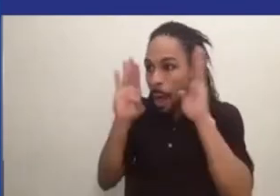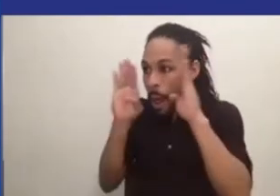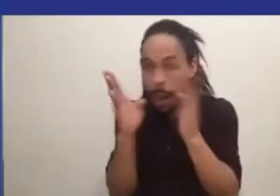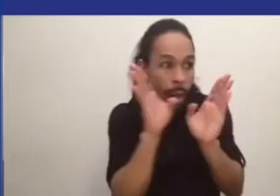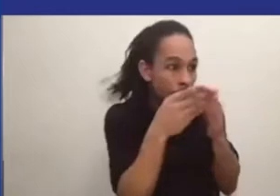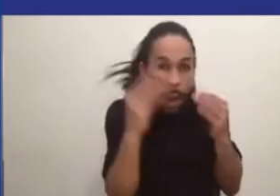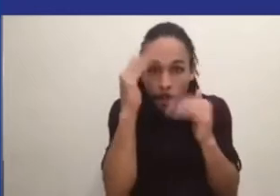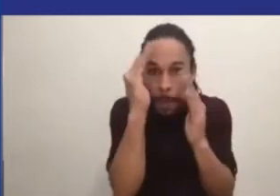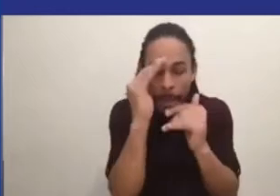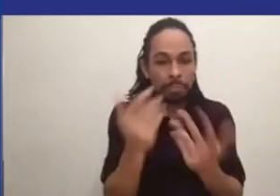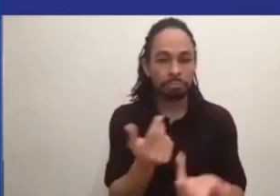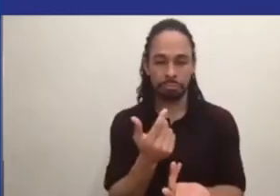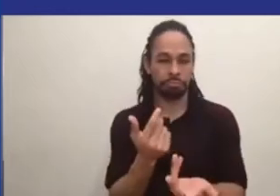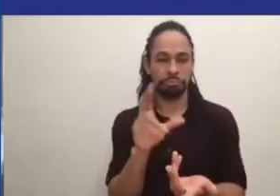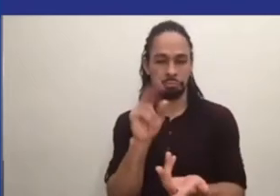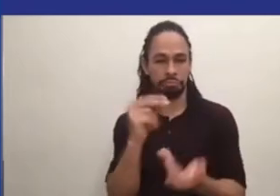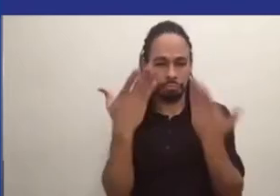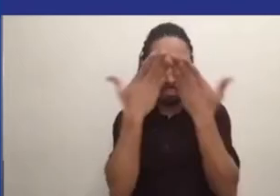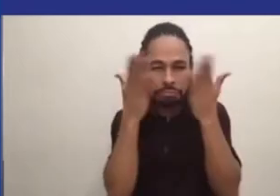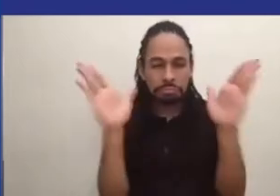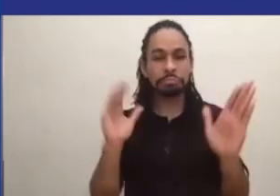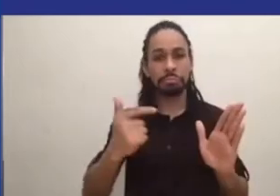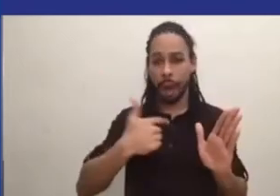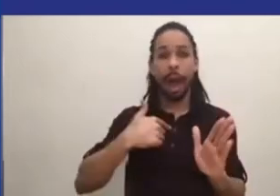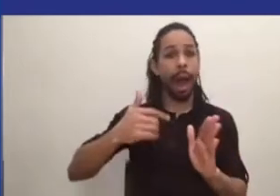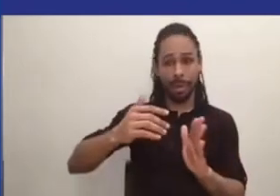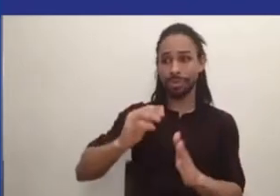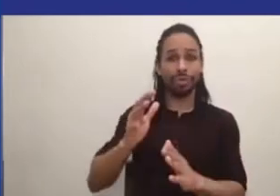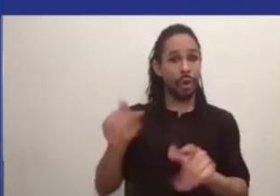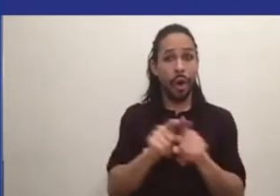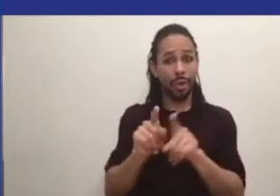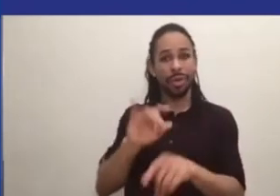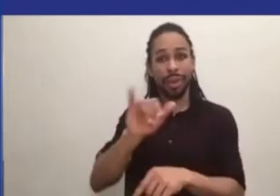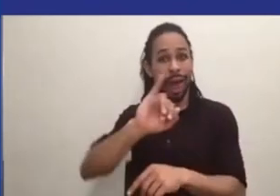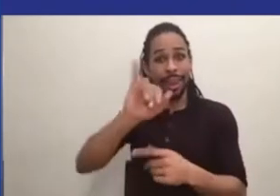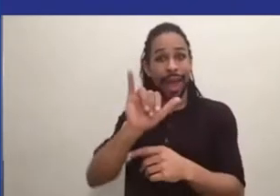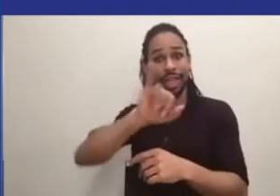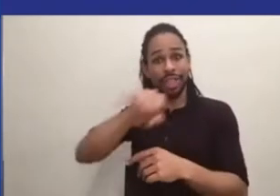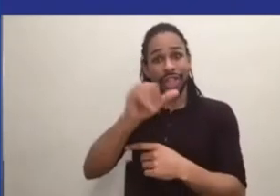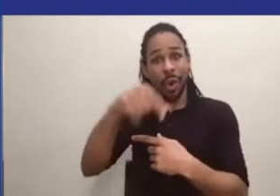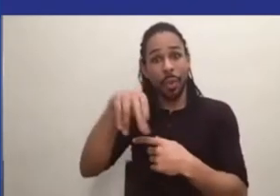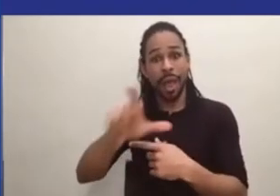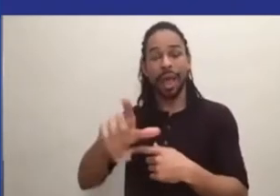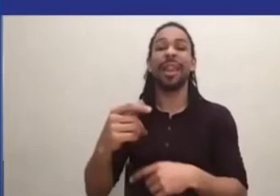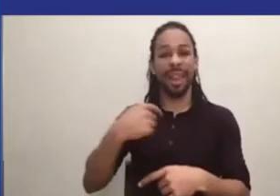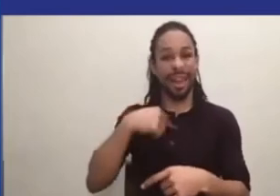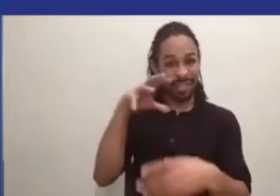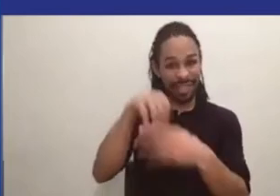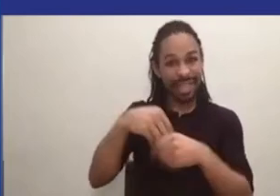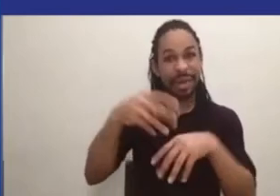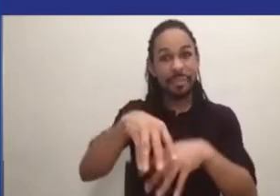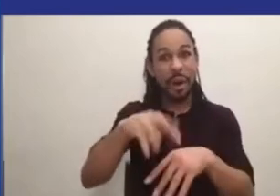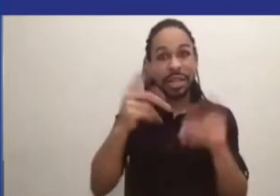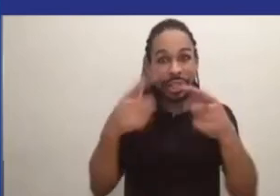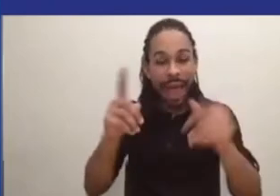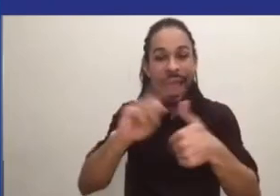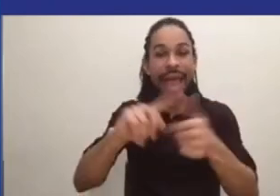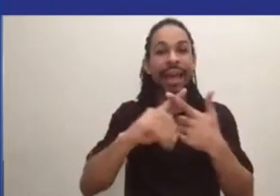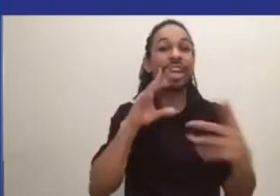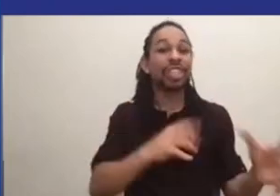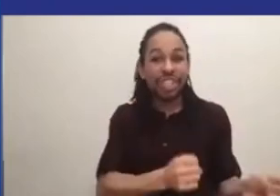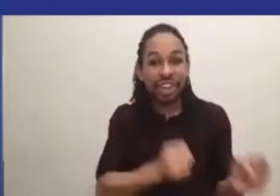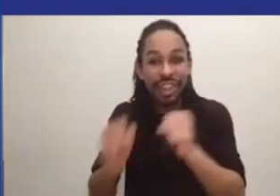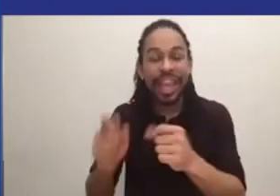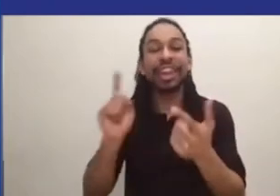band. I was in marching band, but I also was a cheerleader, and I also like played basketball, like, you know, but I danced in front